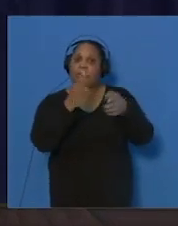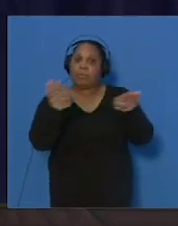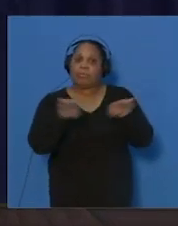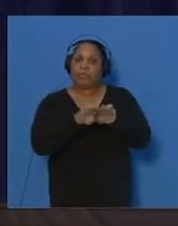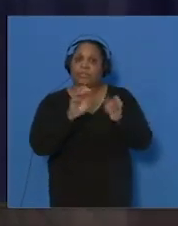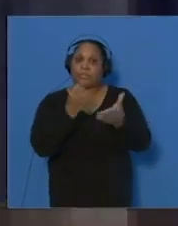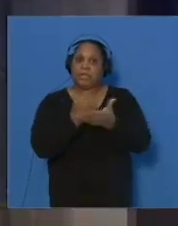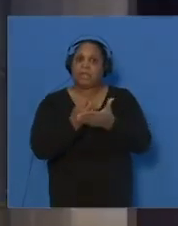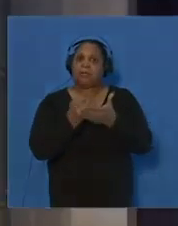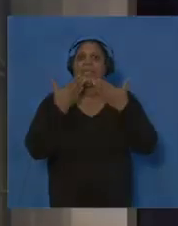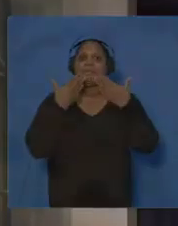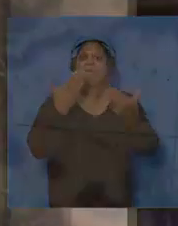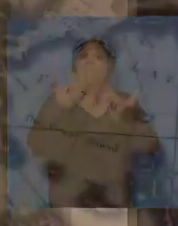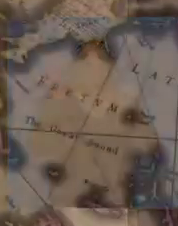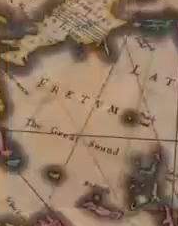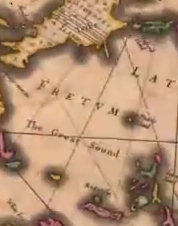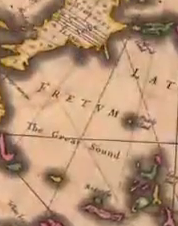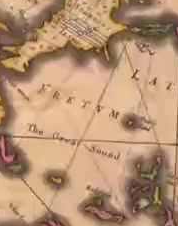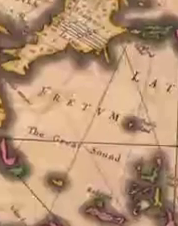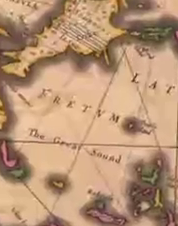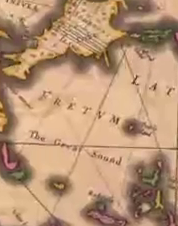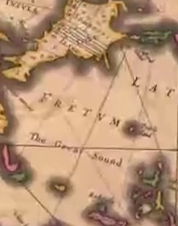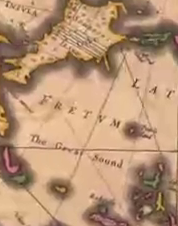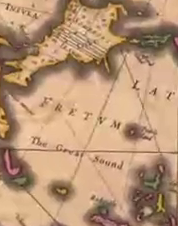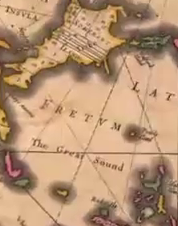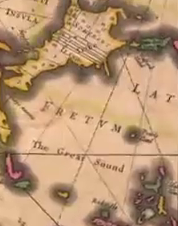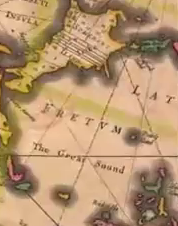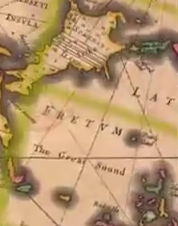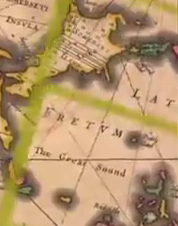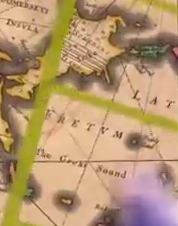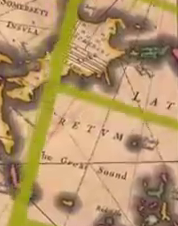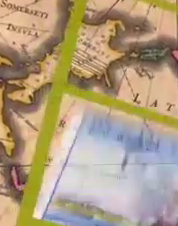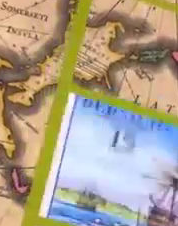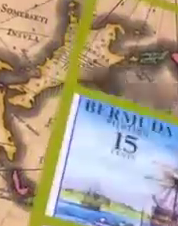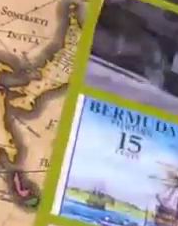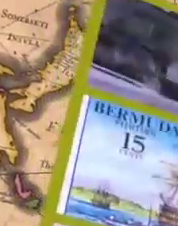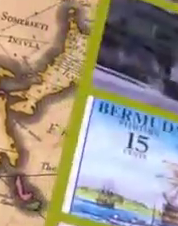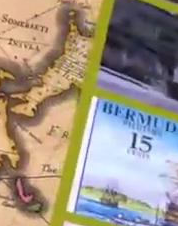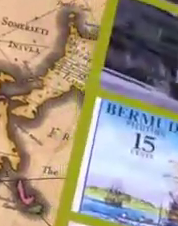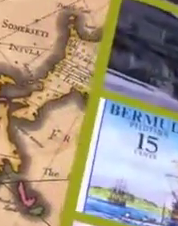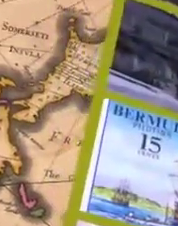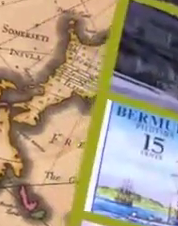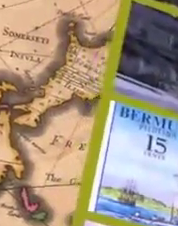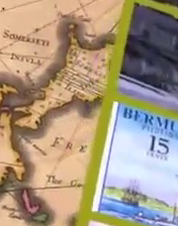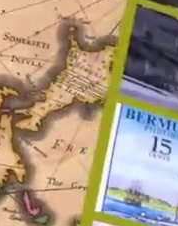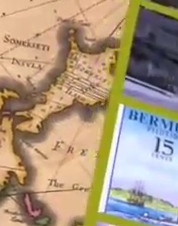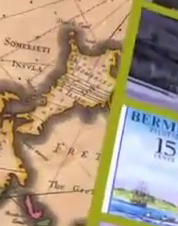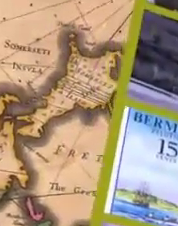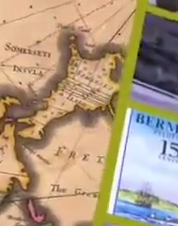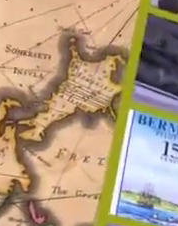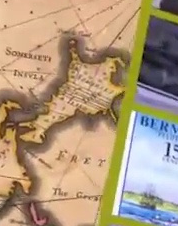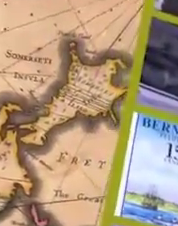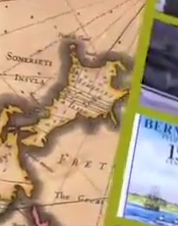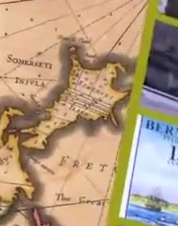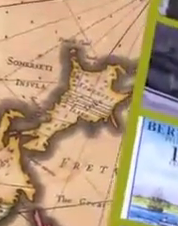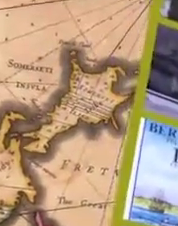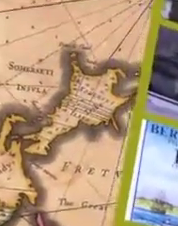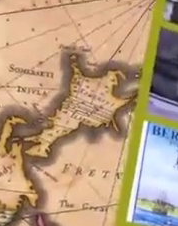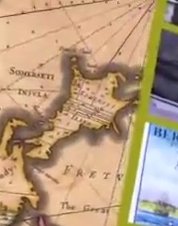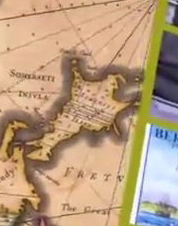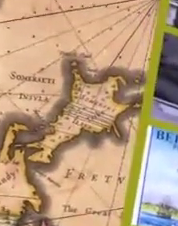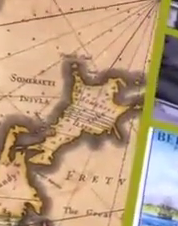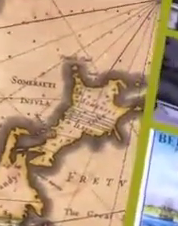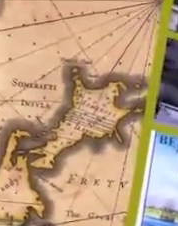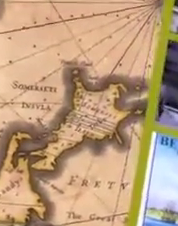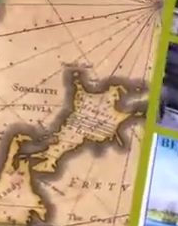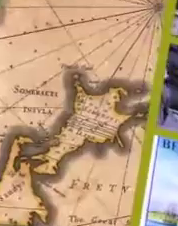great evening. The month of May is Heritage Month, a time when all Bermudians have the opportunity to celebrate our people,